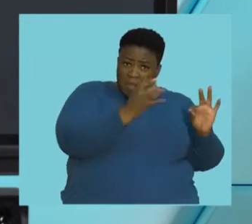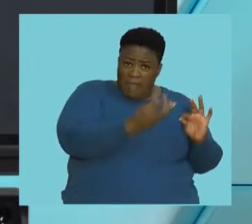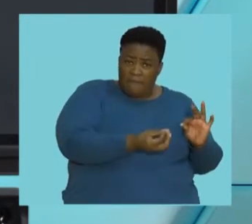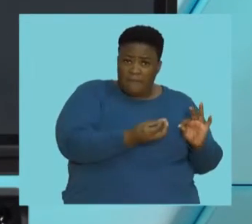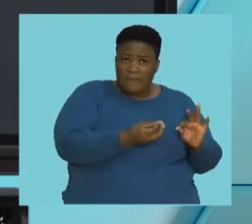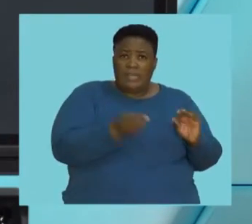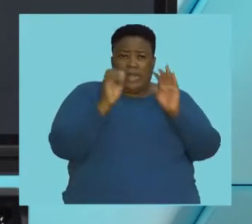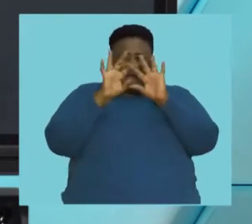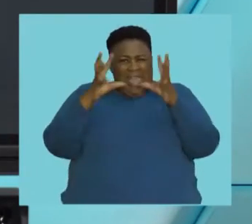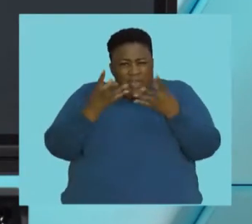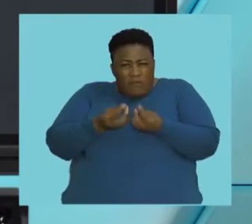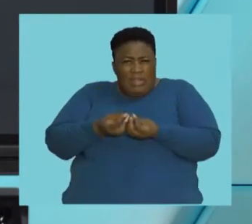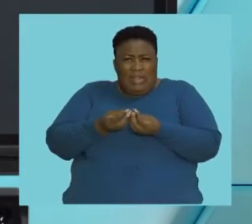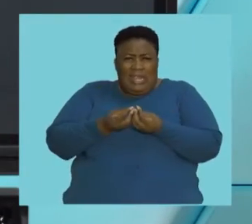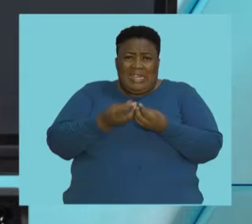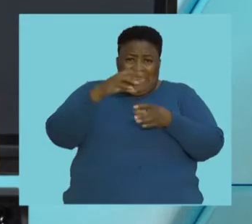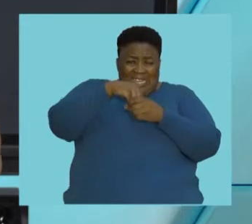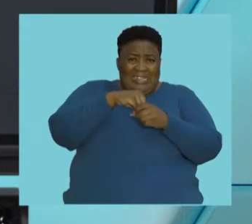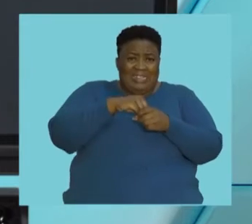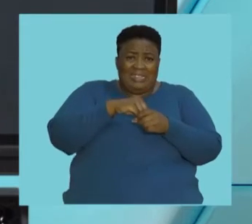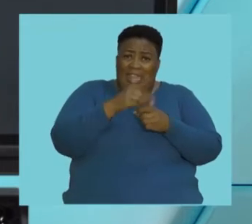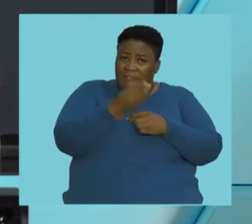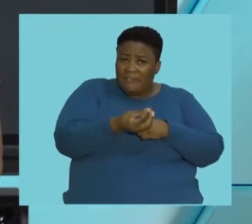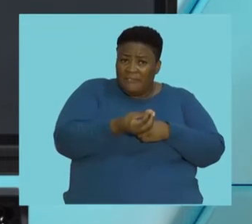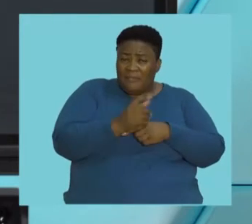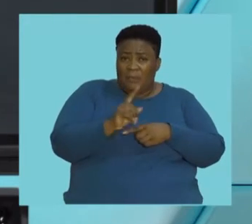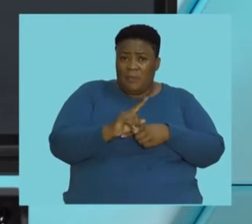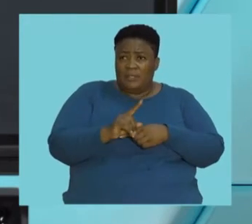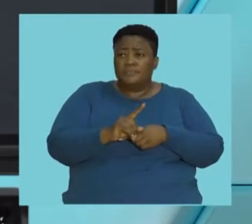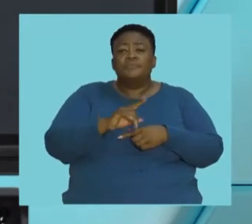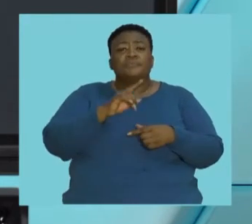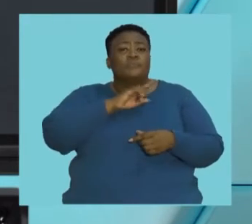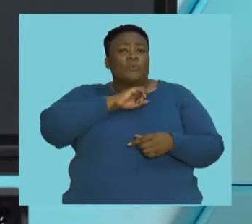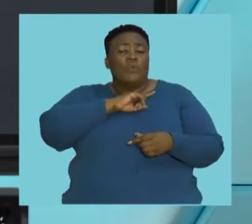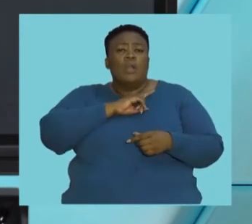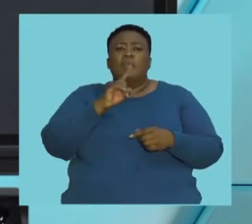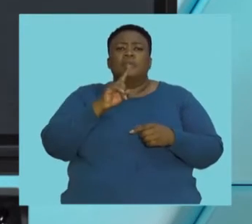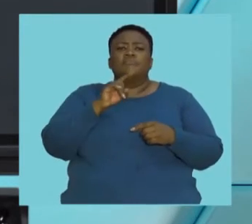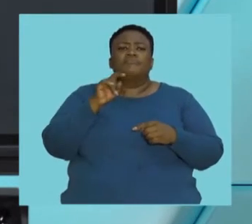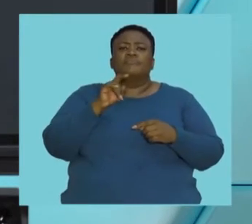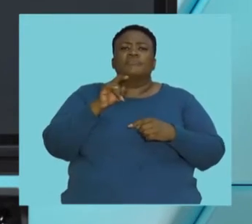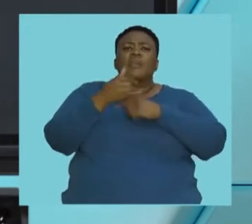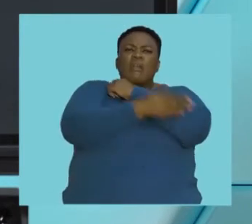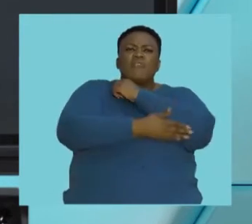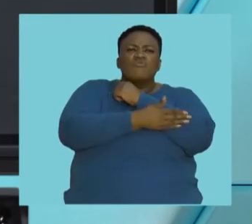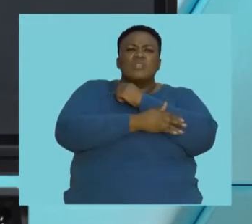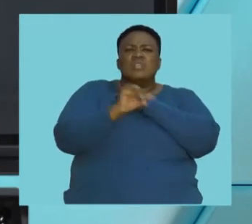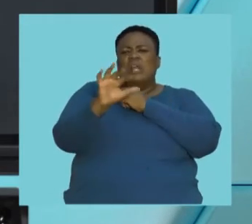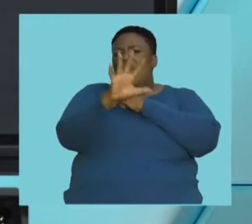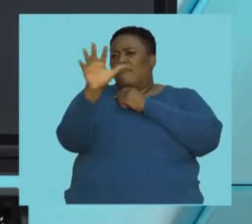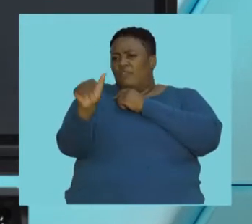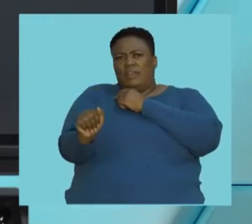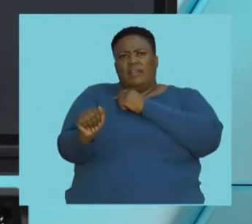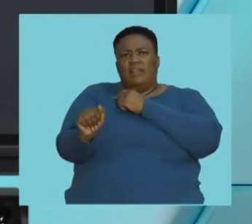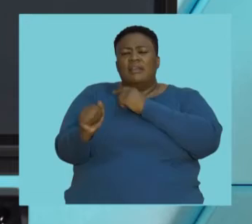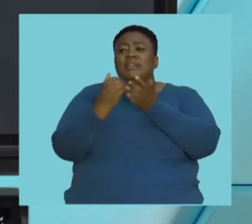that consists of all the food groups? And we often see that in the context of a country like Africa, we see some countries that have a high production